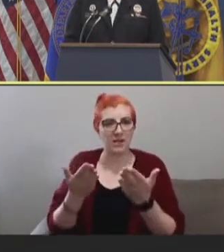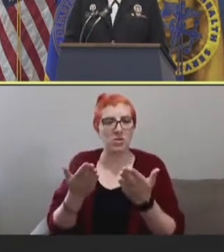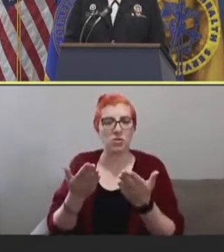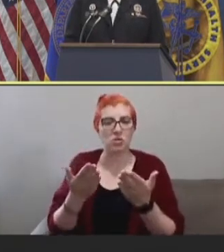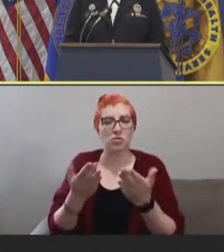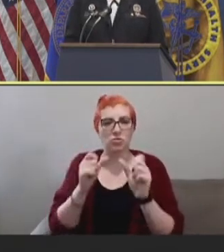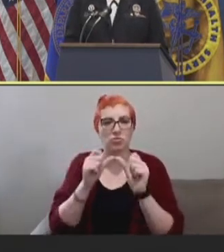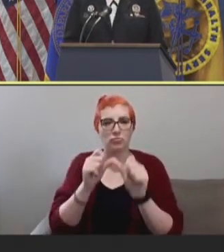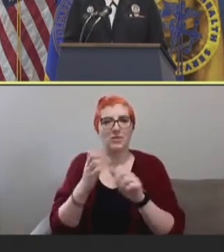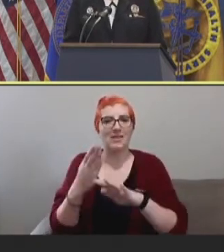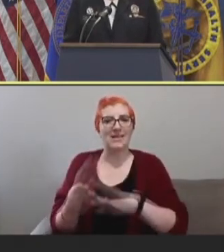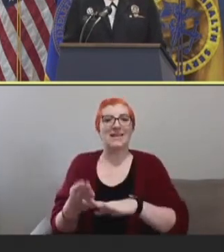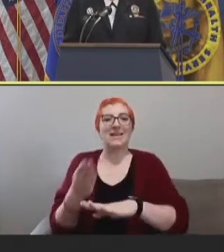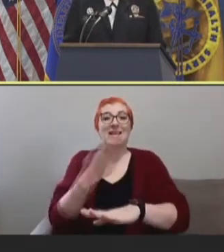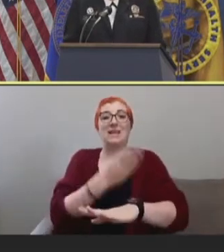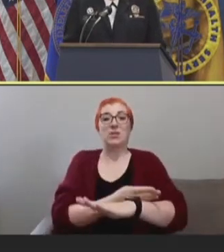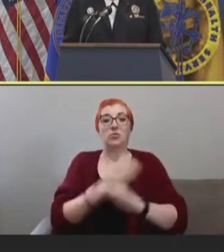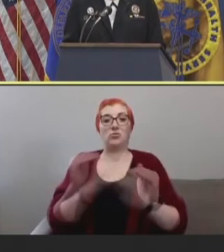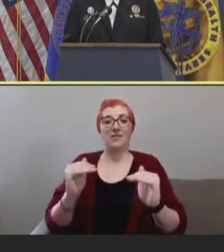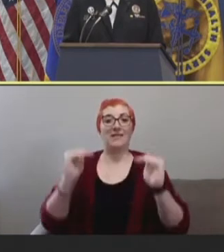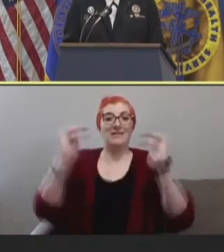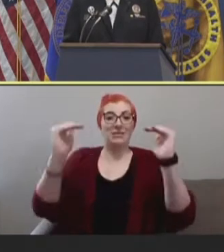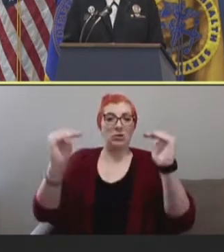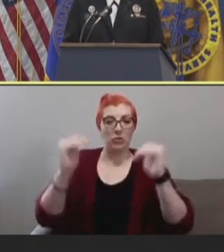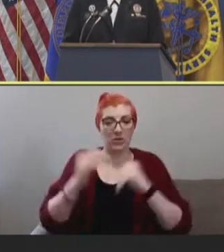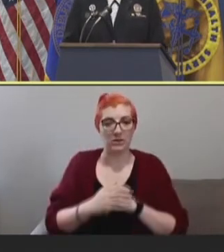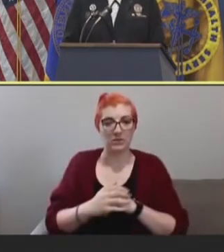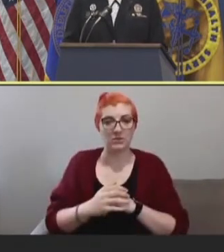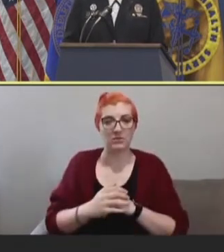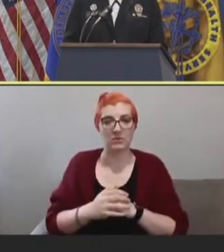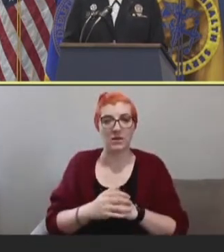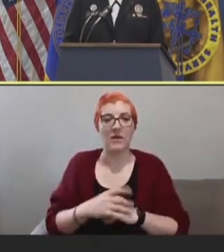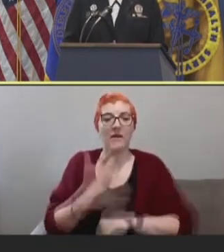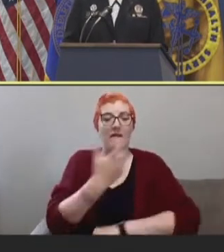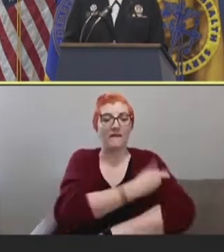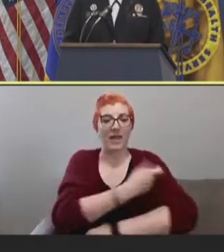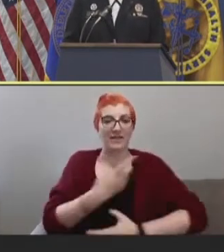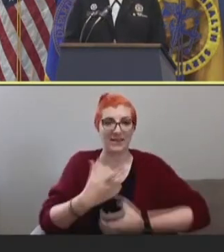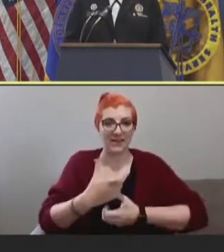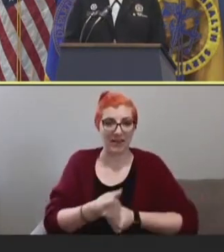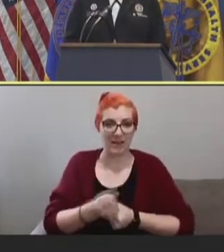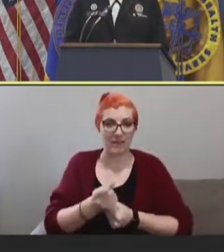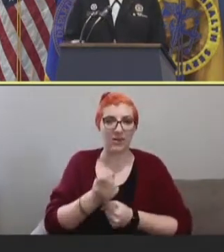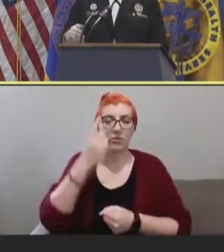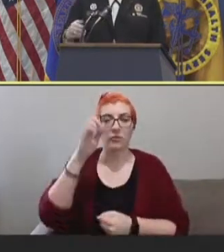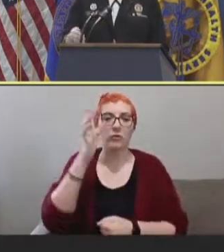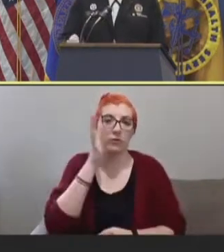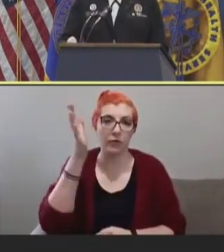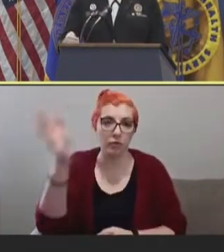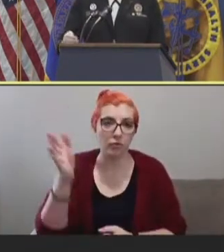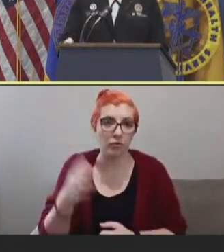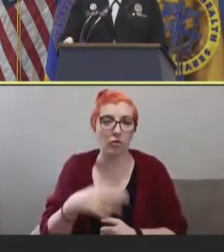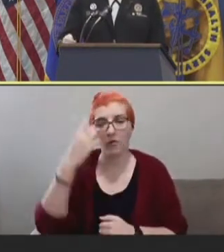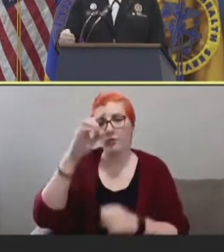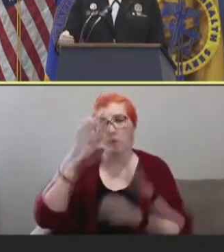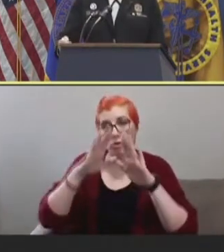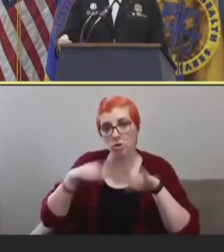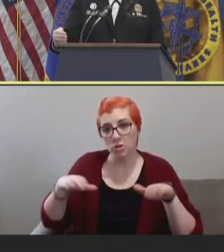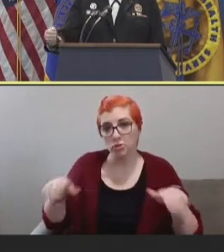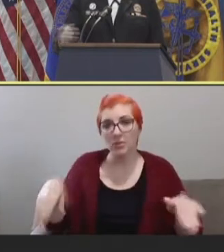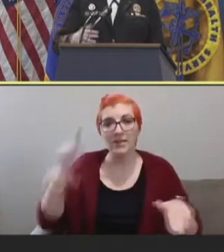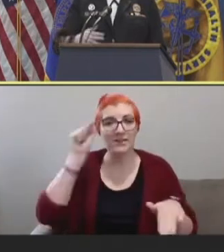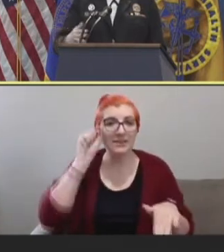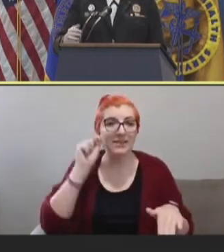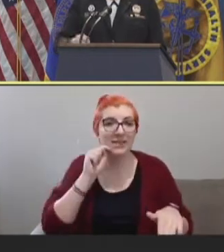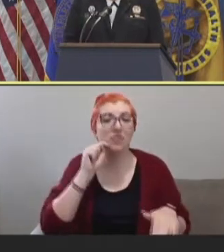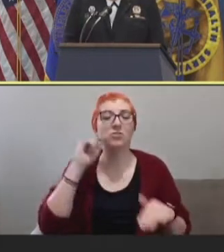increase vaccine confidence in the future for children, adolescents, adults,